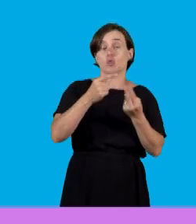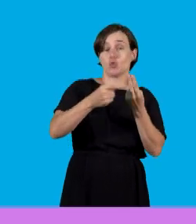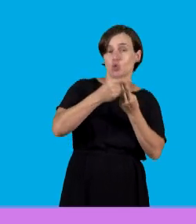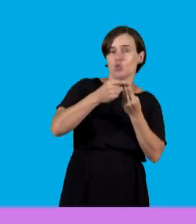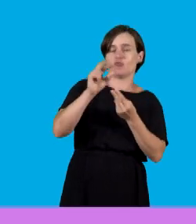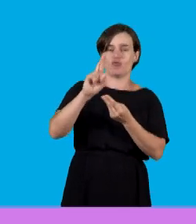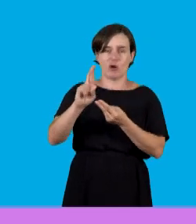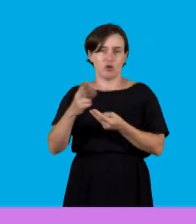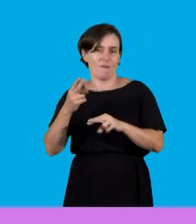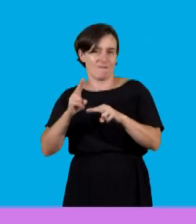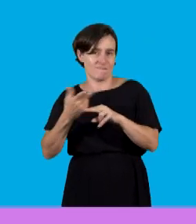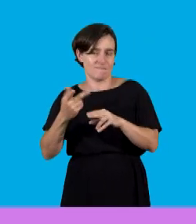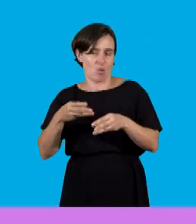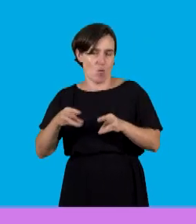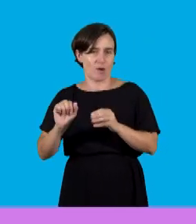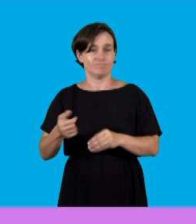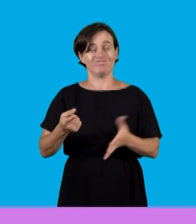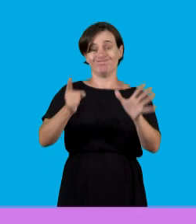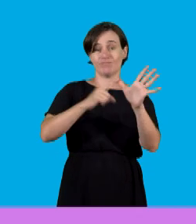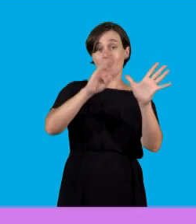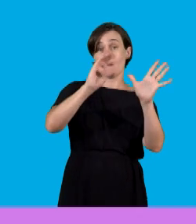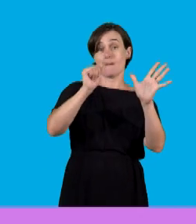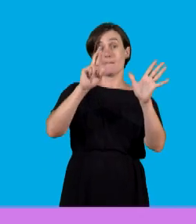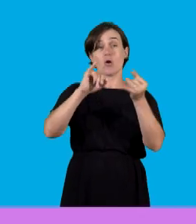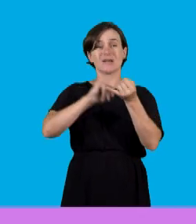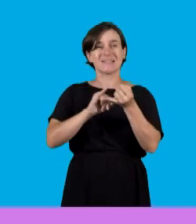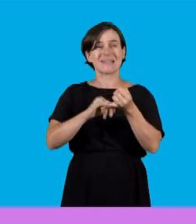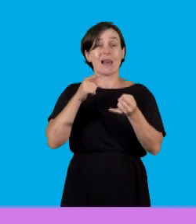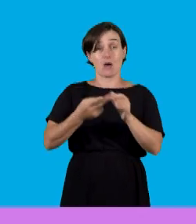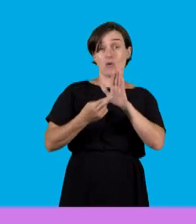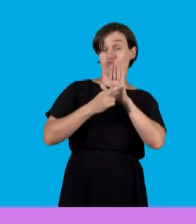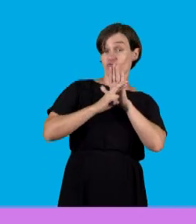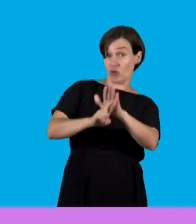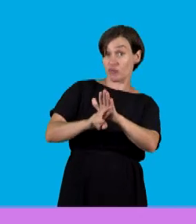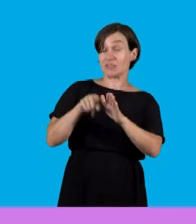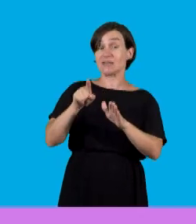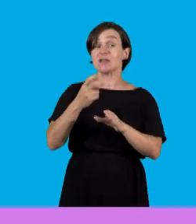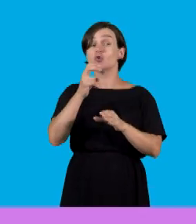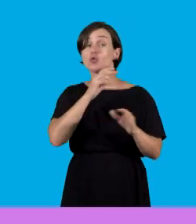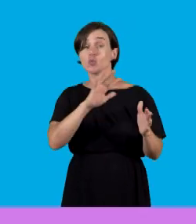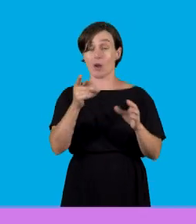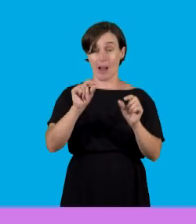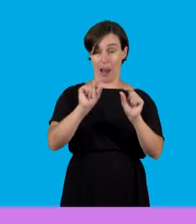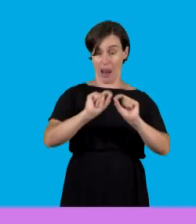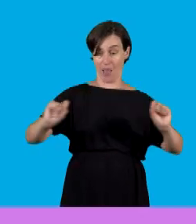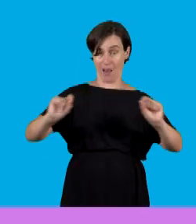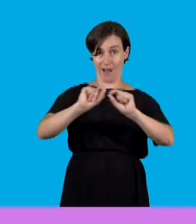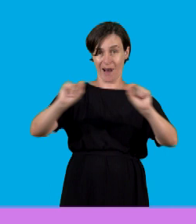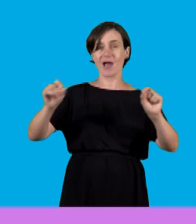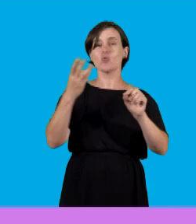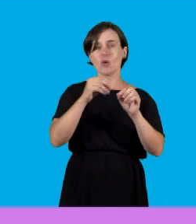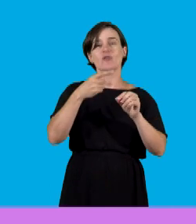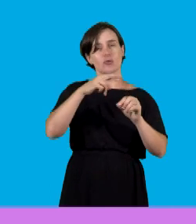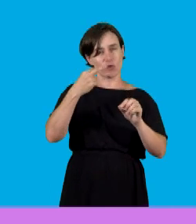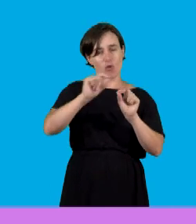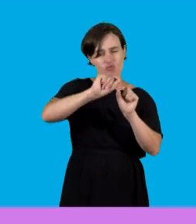format. Bar scale, it is a graphical representation of a scale by means of lines with ruler markings and units